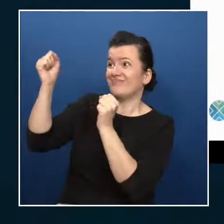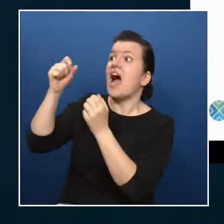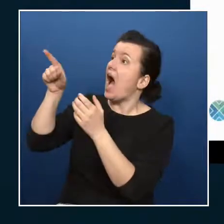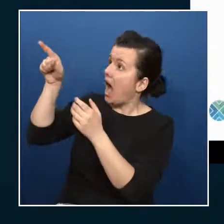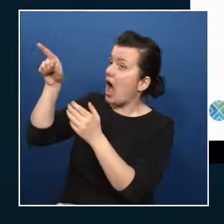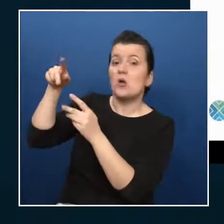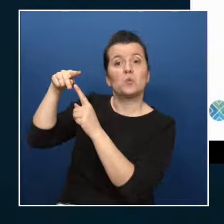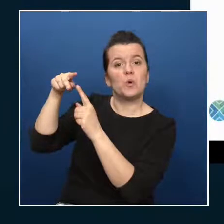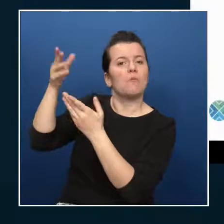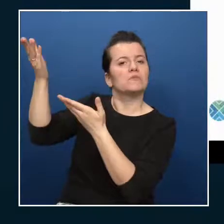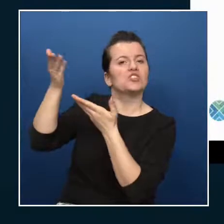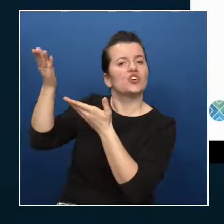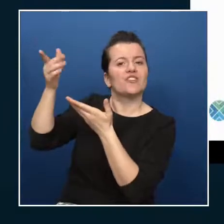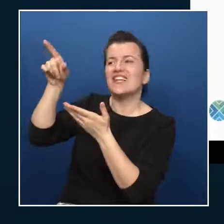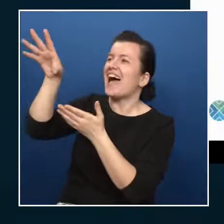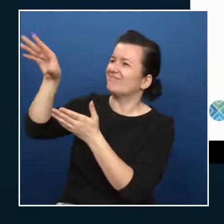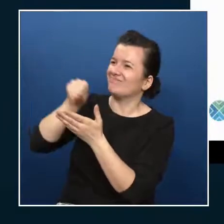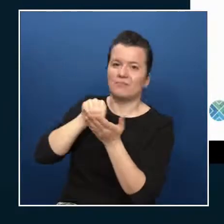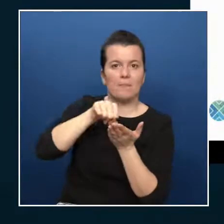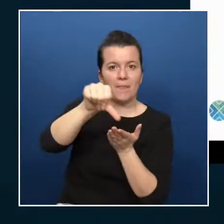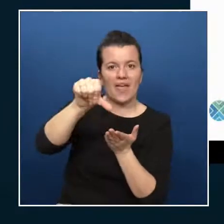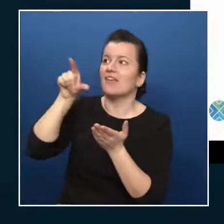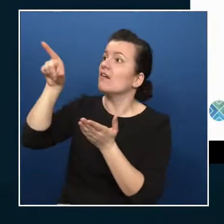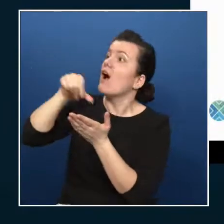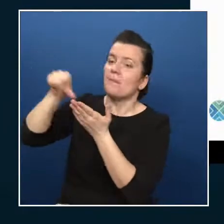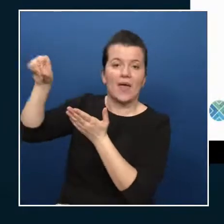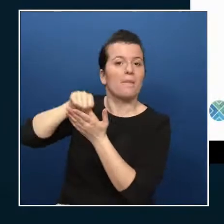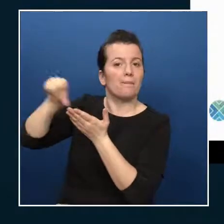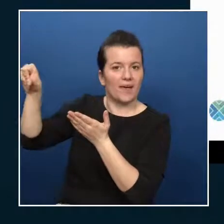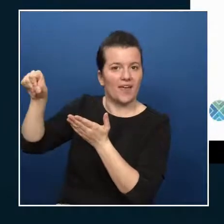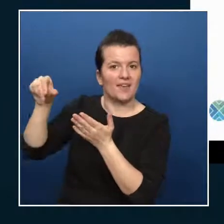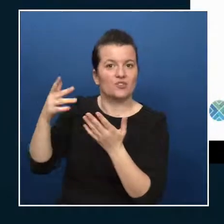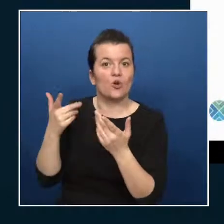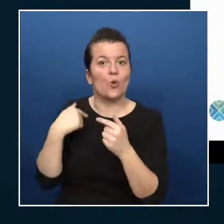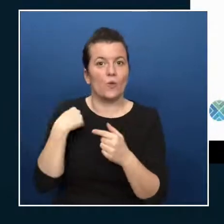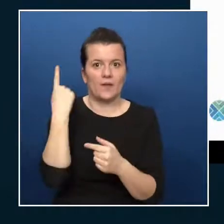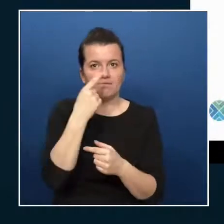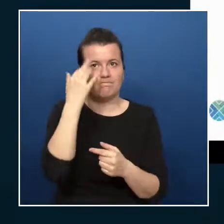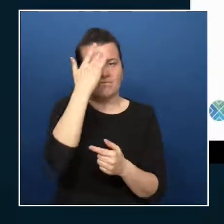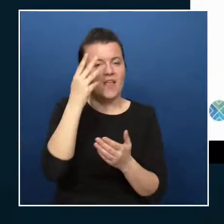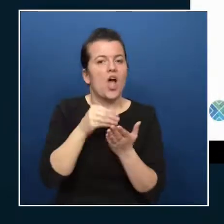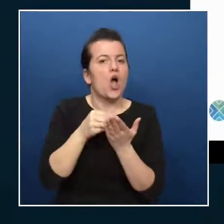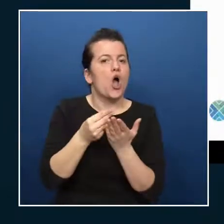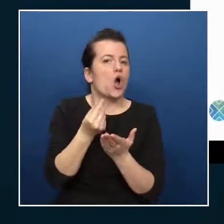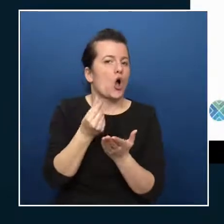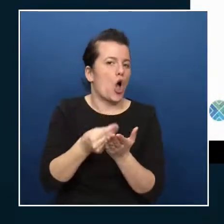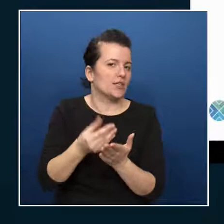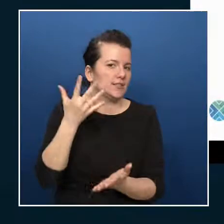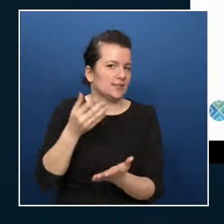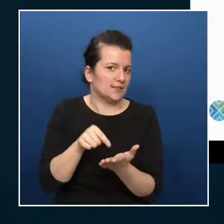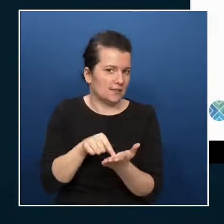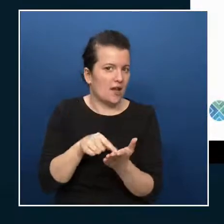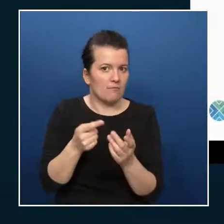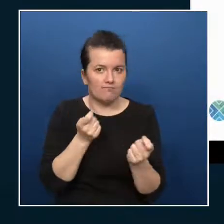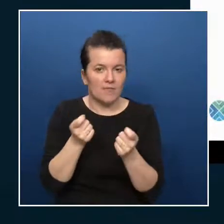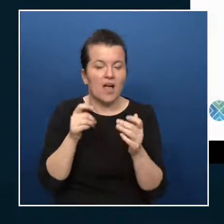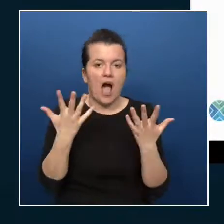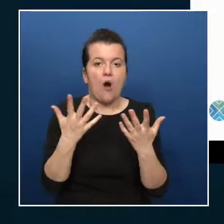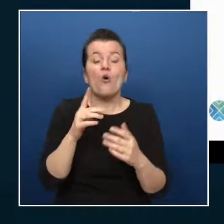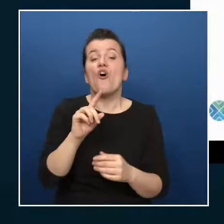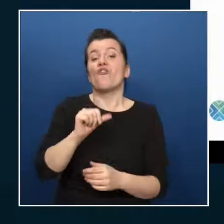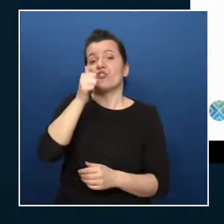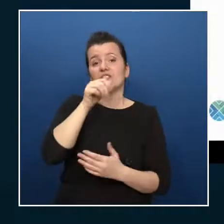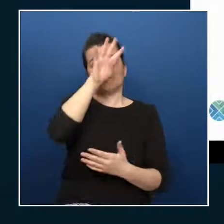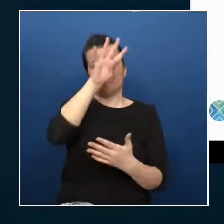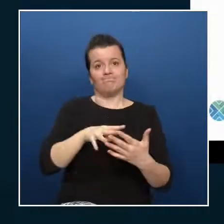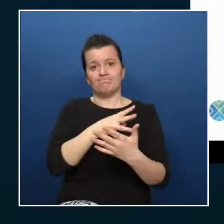go as well. And cost management starts with proper planning. So what